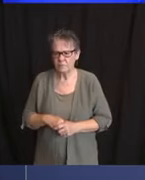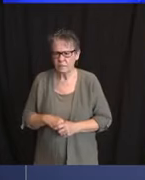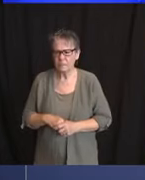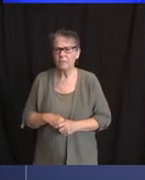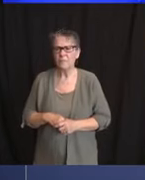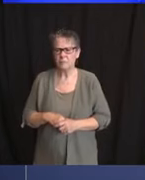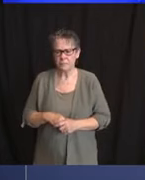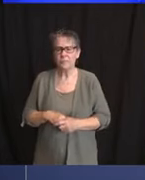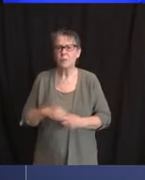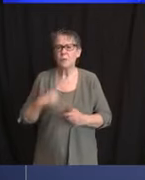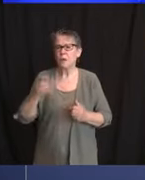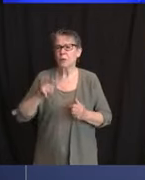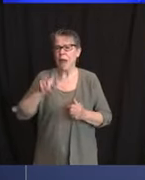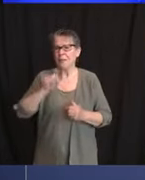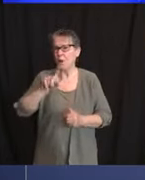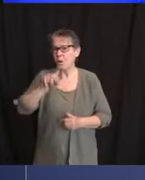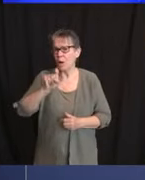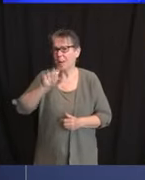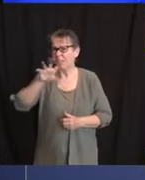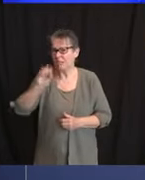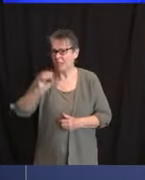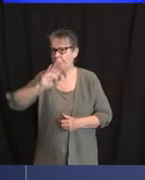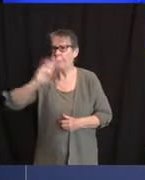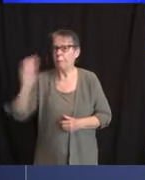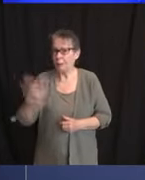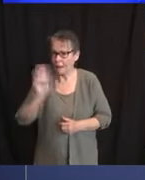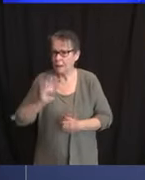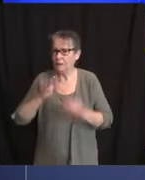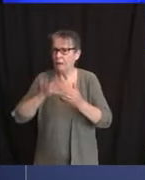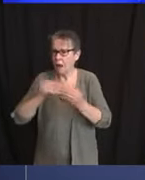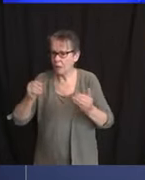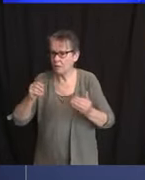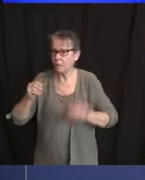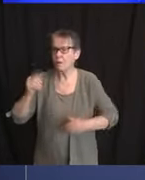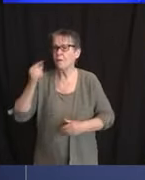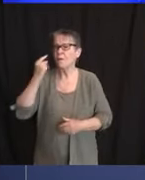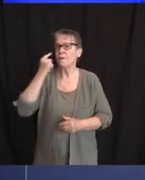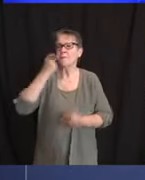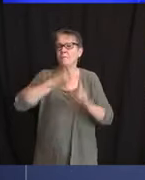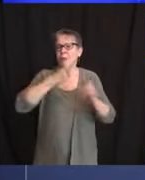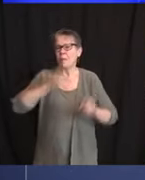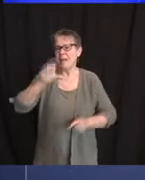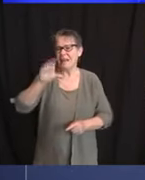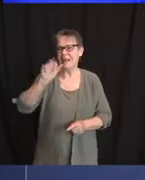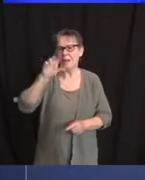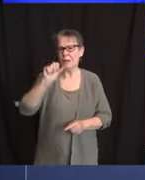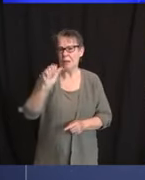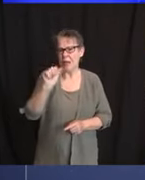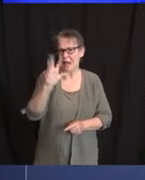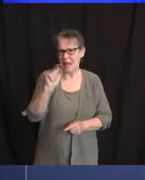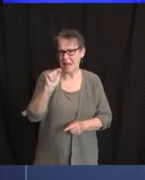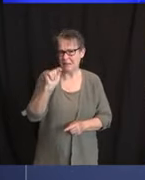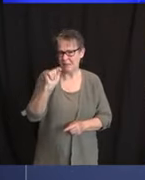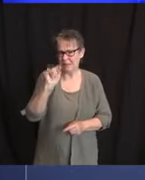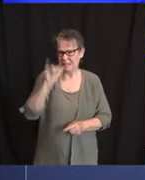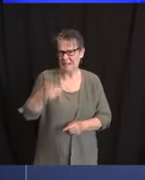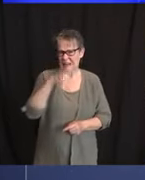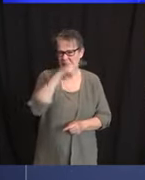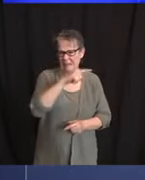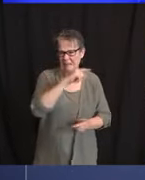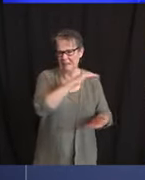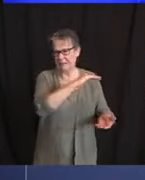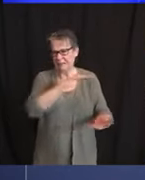Smart Fund will retroactively overturn the U.S. Treasury's erroneously restrictive guidance, giving states like New Jersey